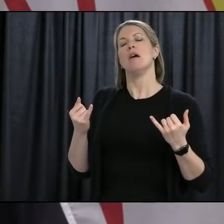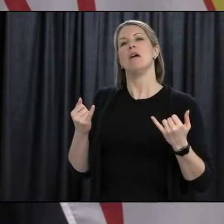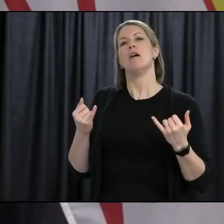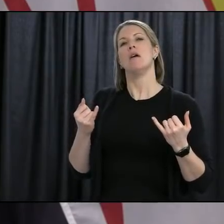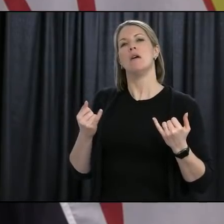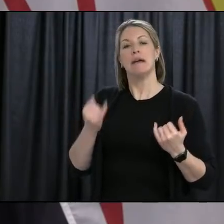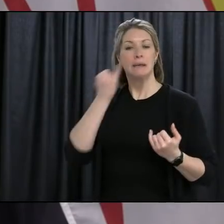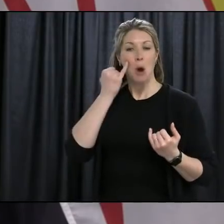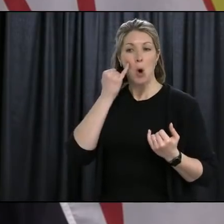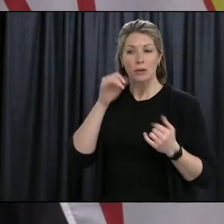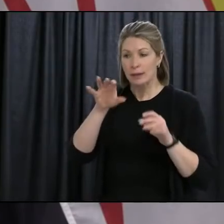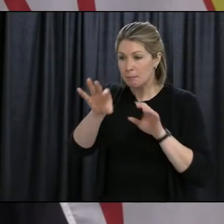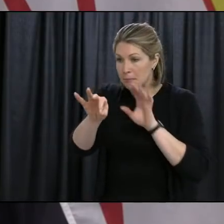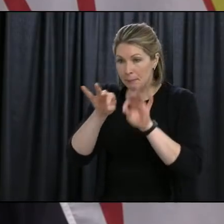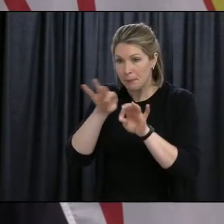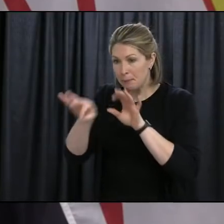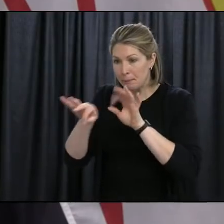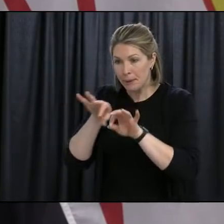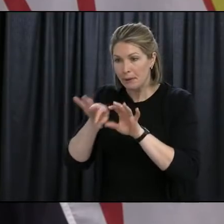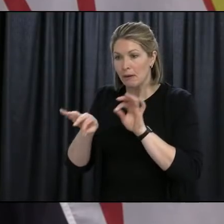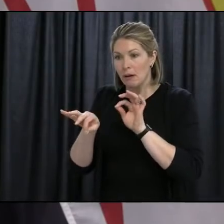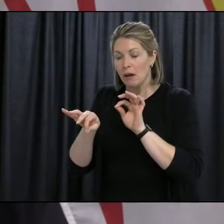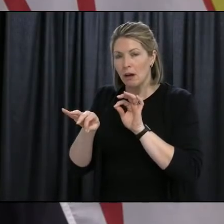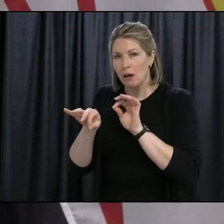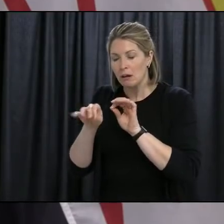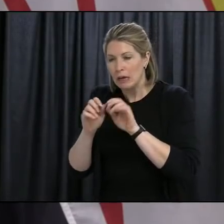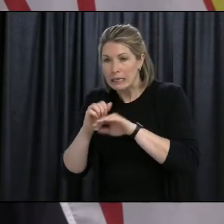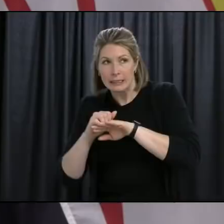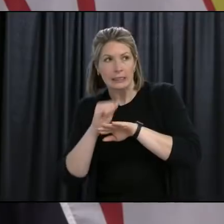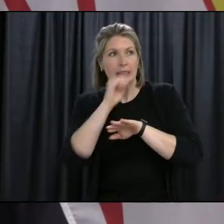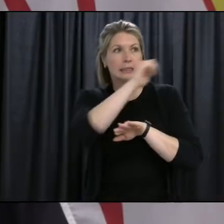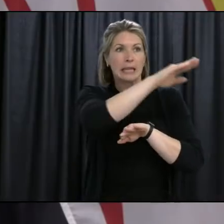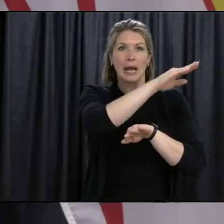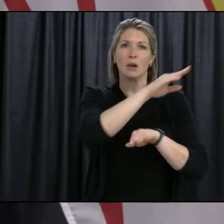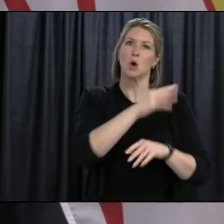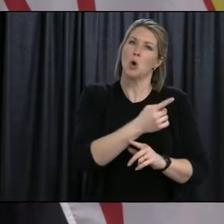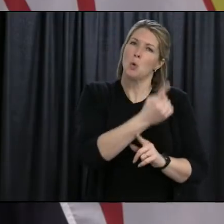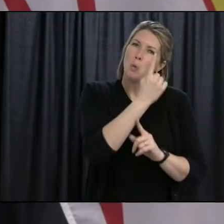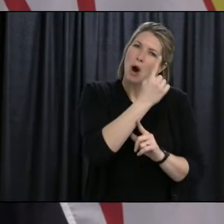for one variant. It's looking for the genomic sequencing of the